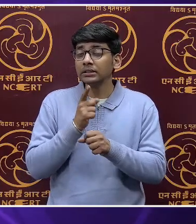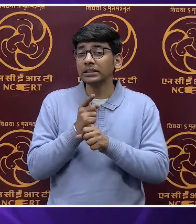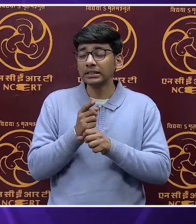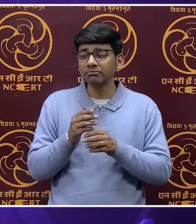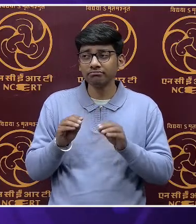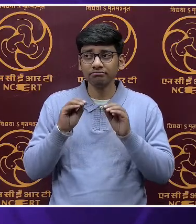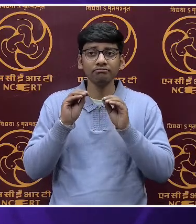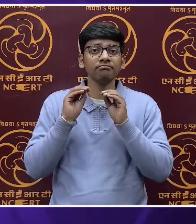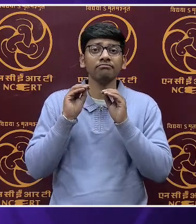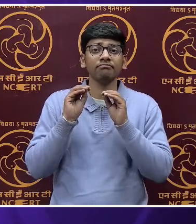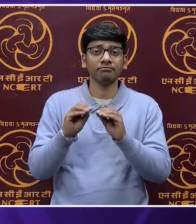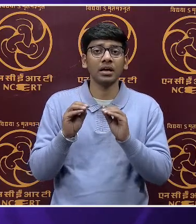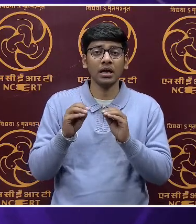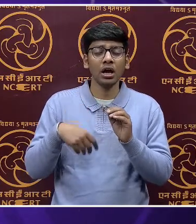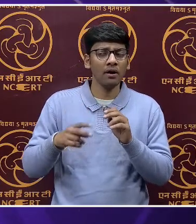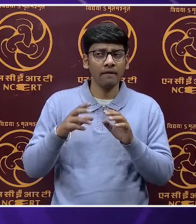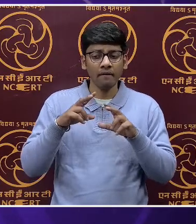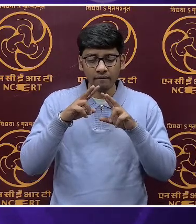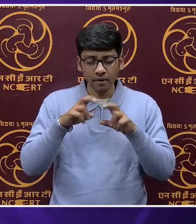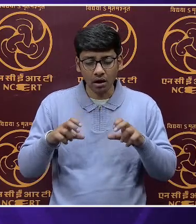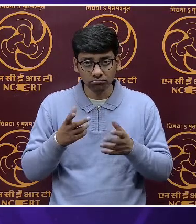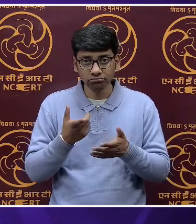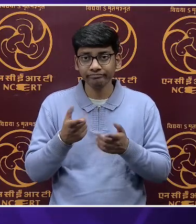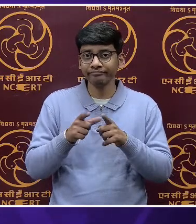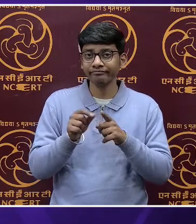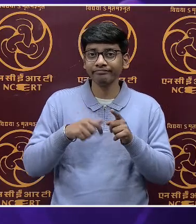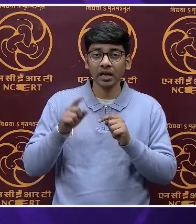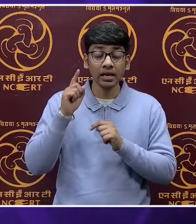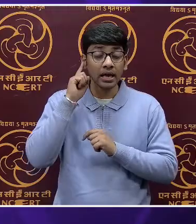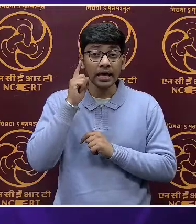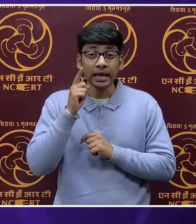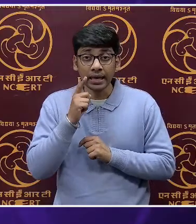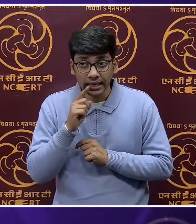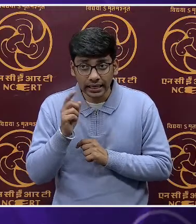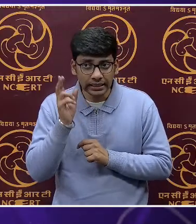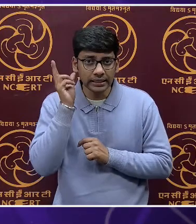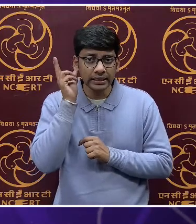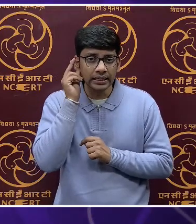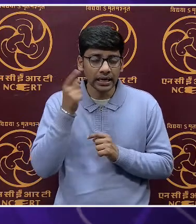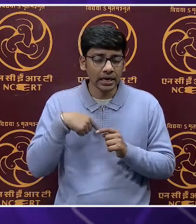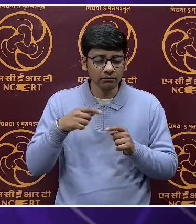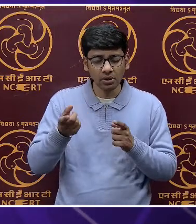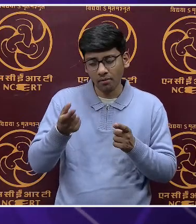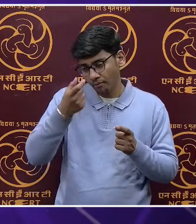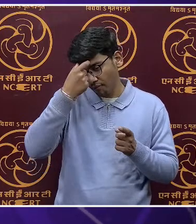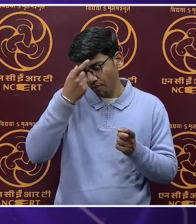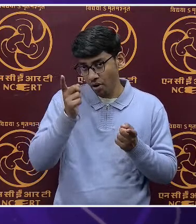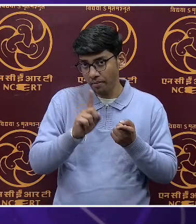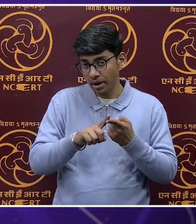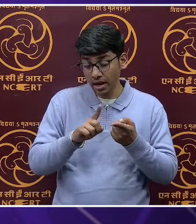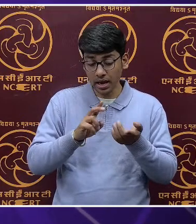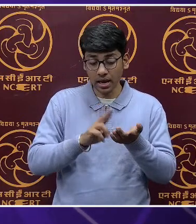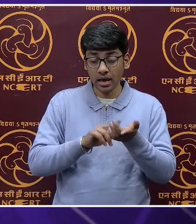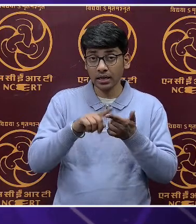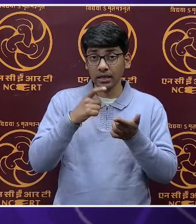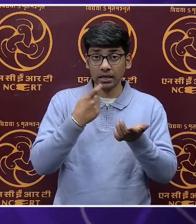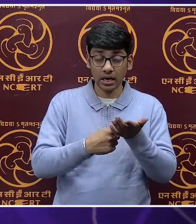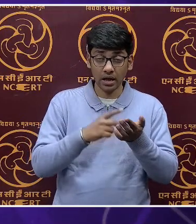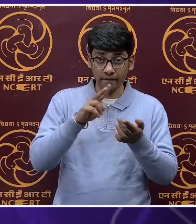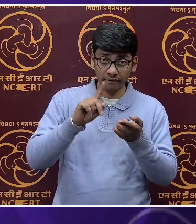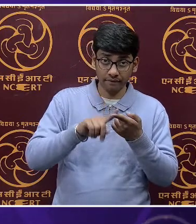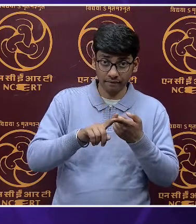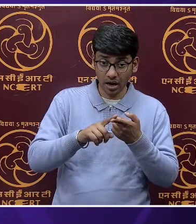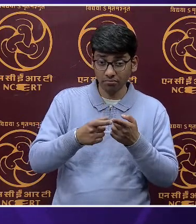is found that her hearing is impaired due to nerve damage. And mind it, here the nerve damage